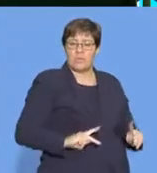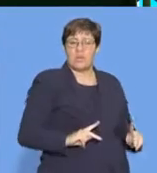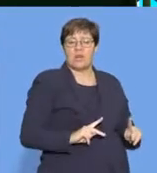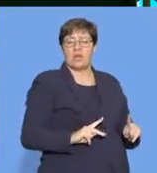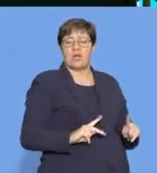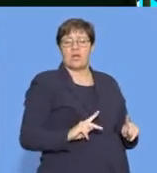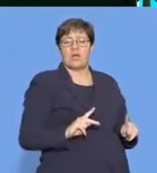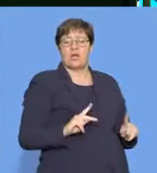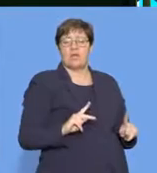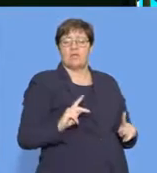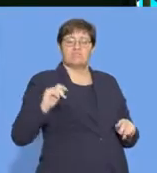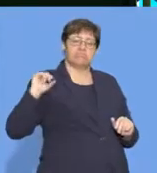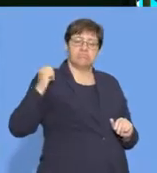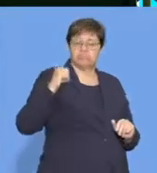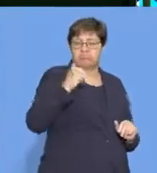evolved